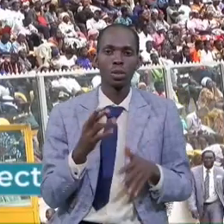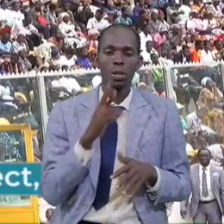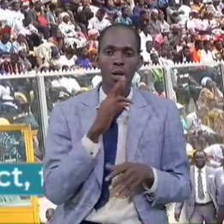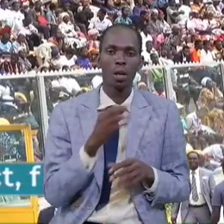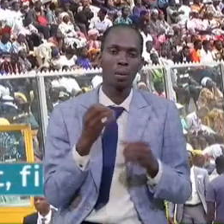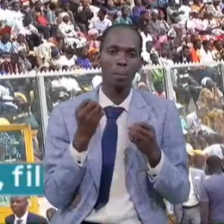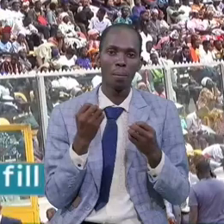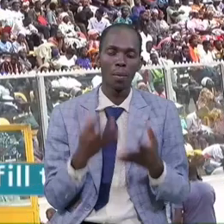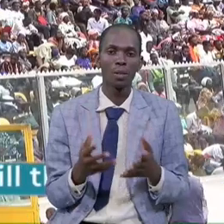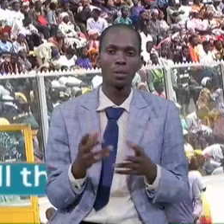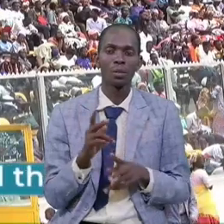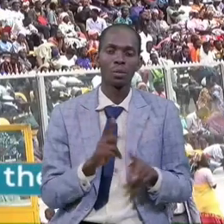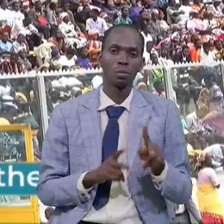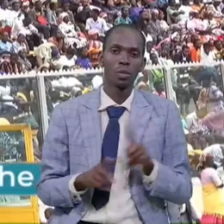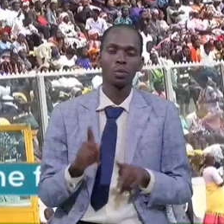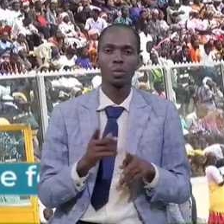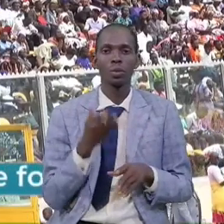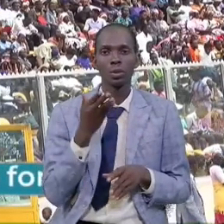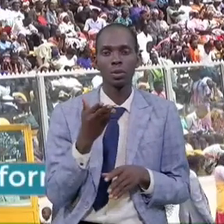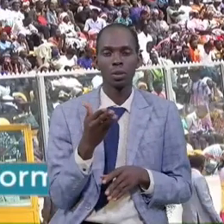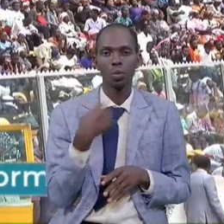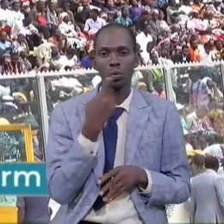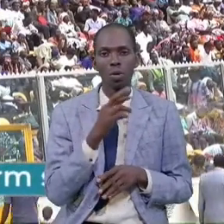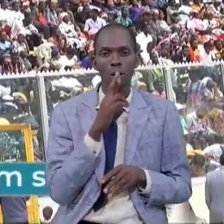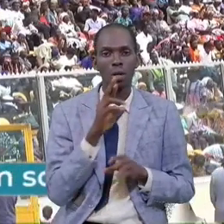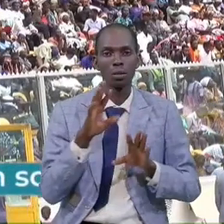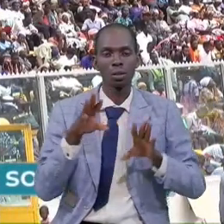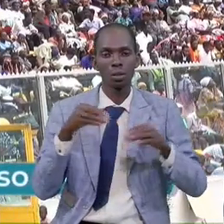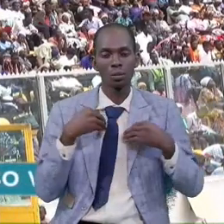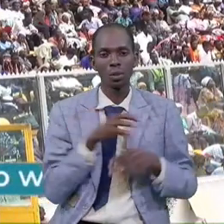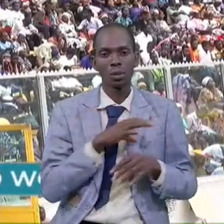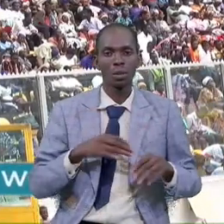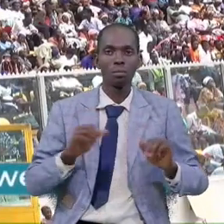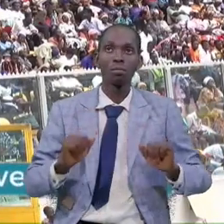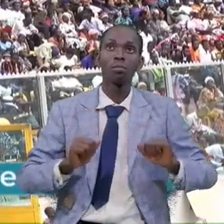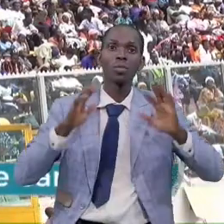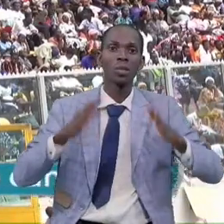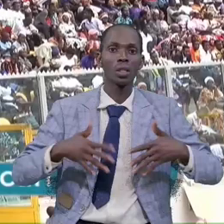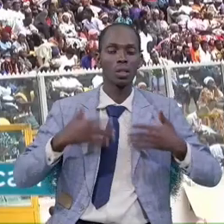collect information concerning those who have taken decision.